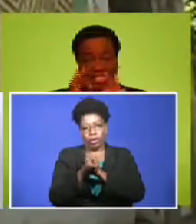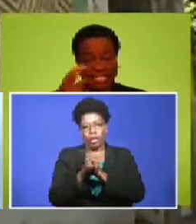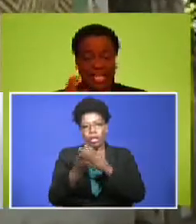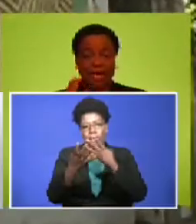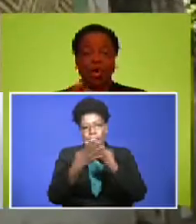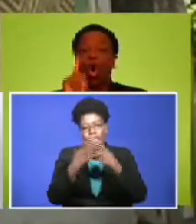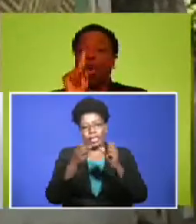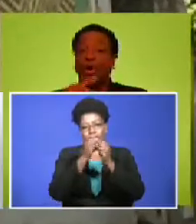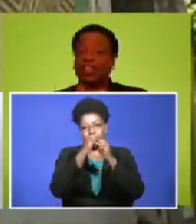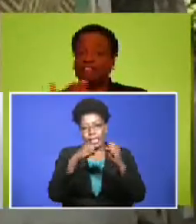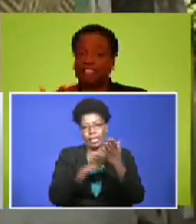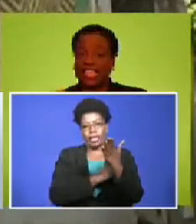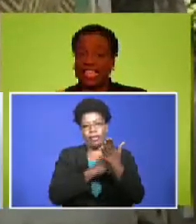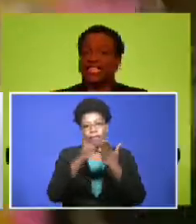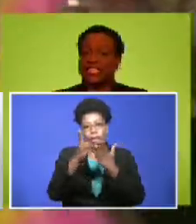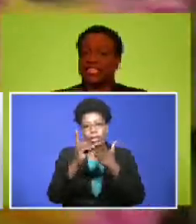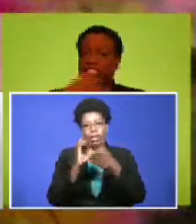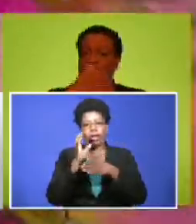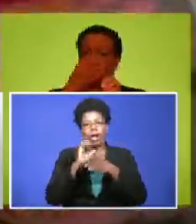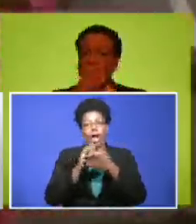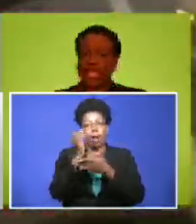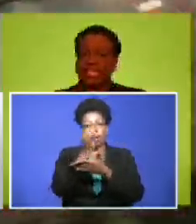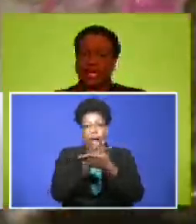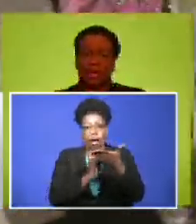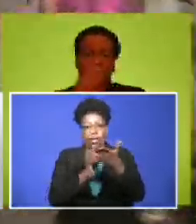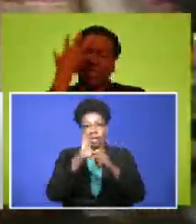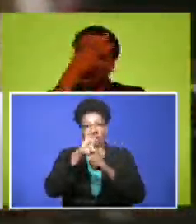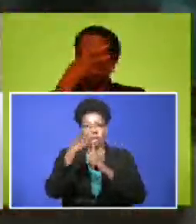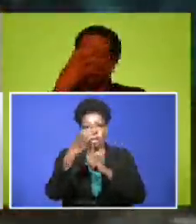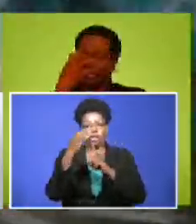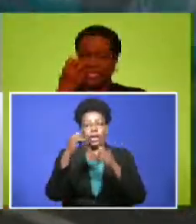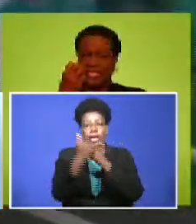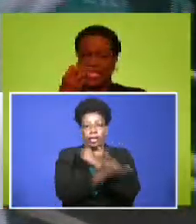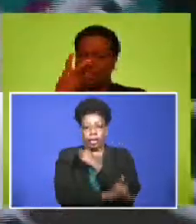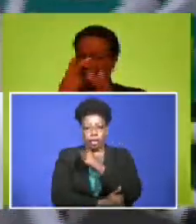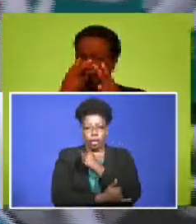and develop arts and culture in the country. Fern Carey, ZNS Network News.